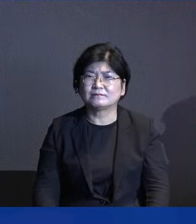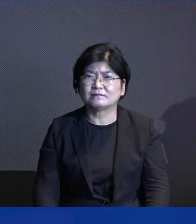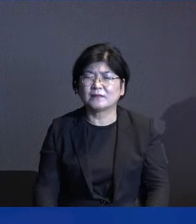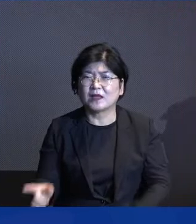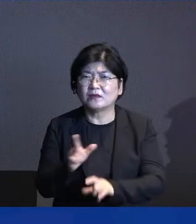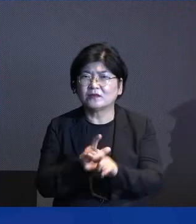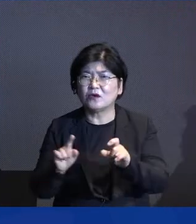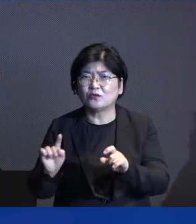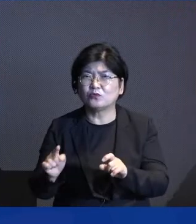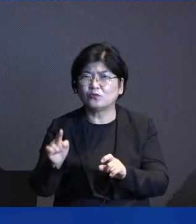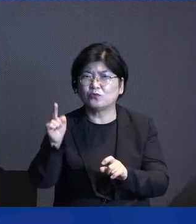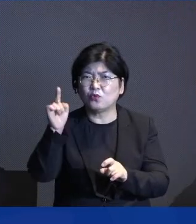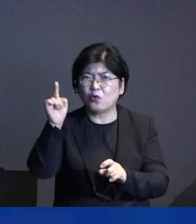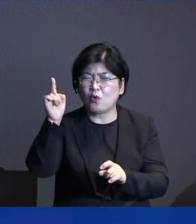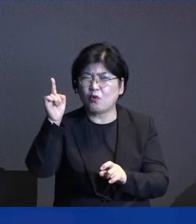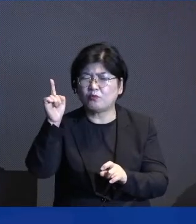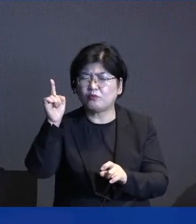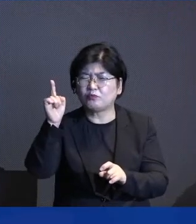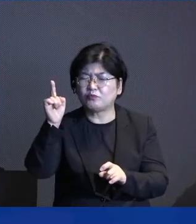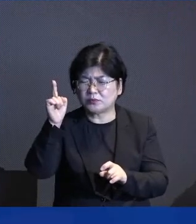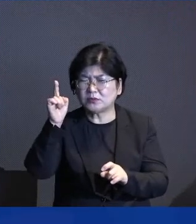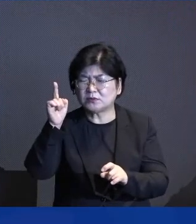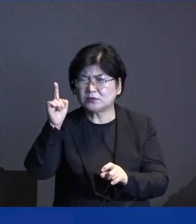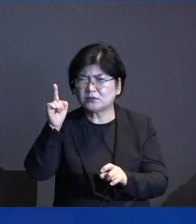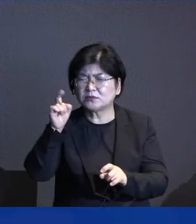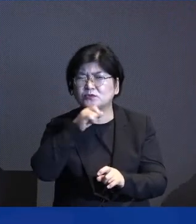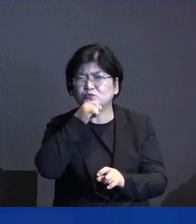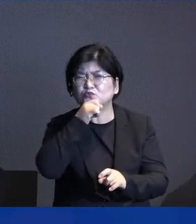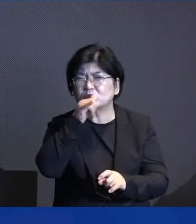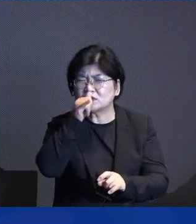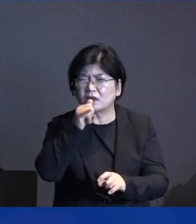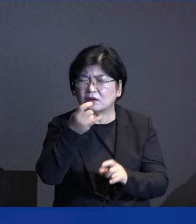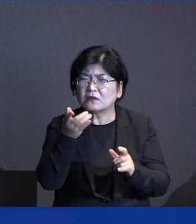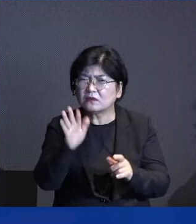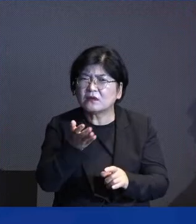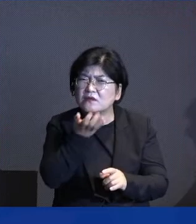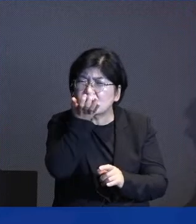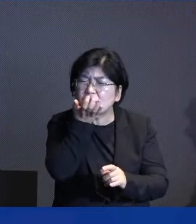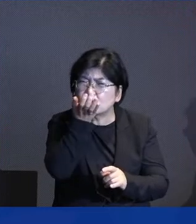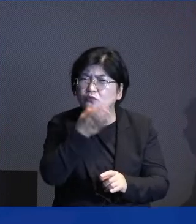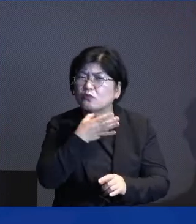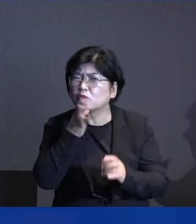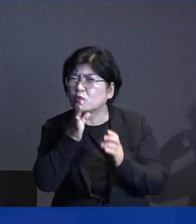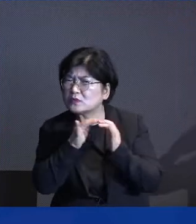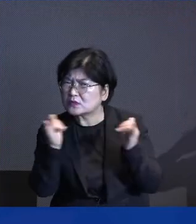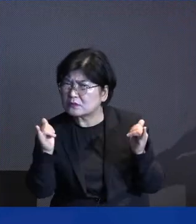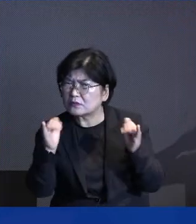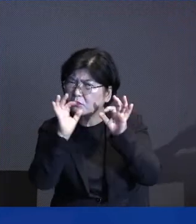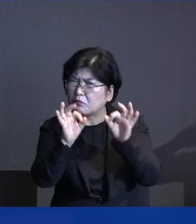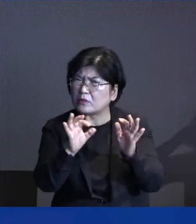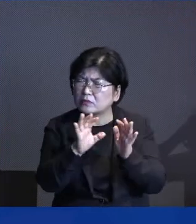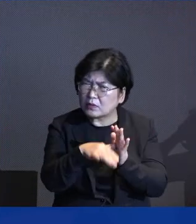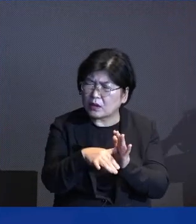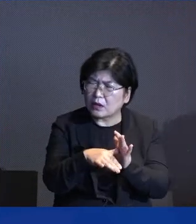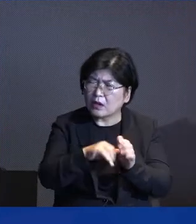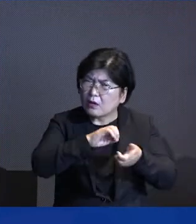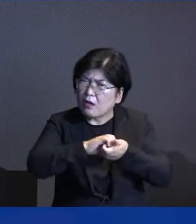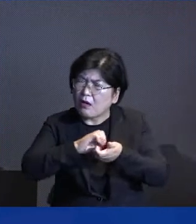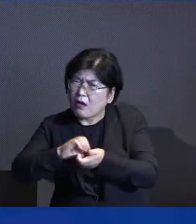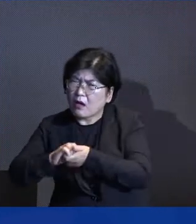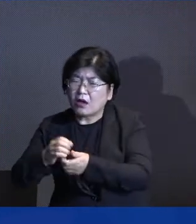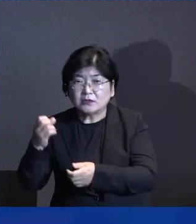that Czech older adults would demonstrate higher level of frequent loneliness because the